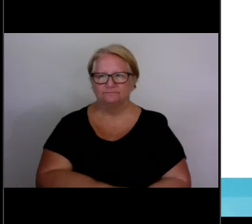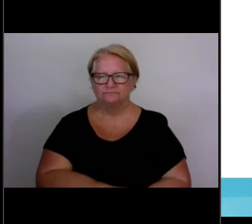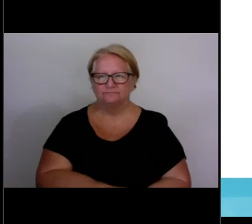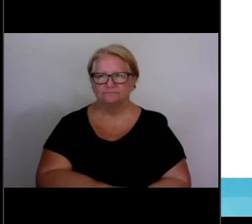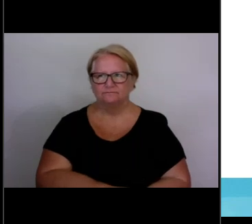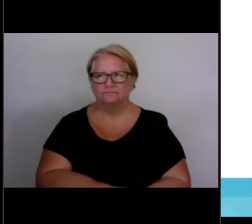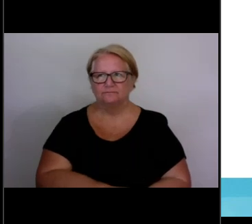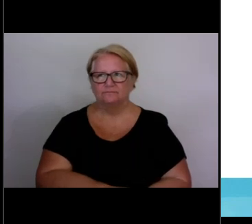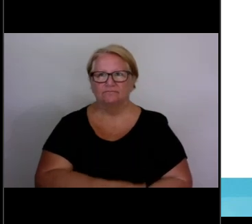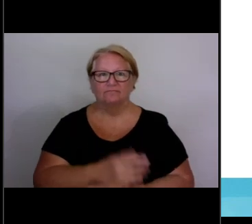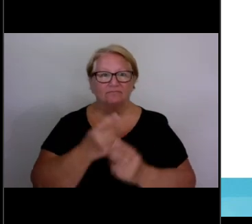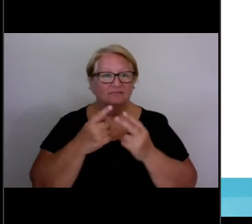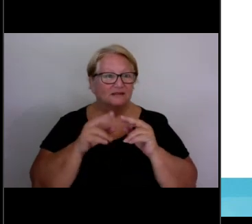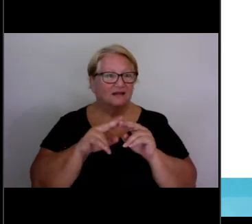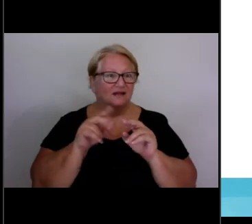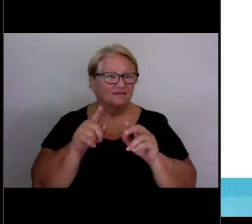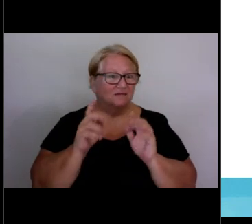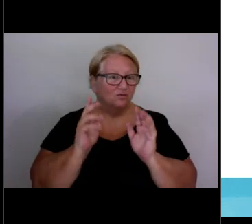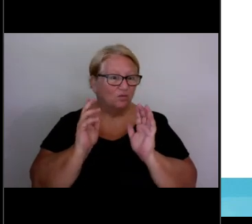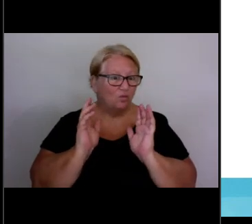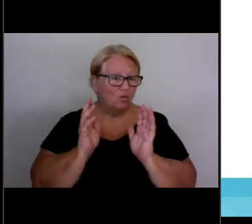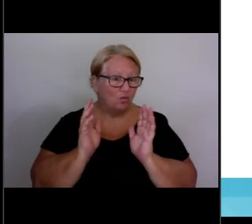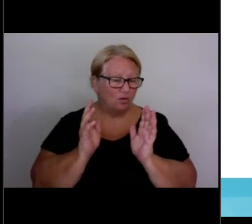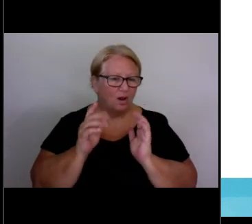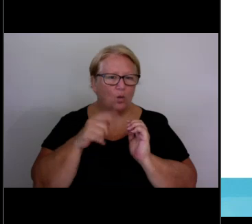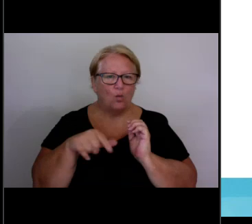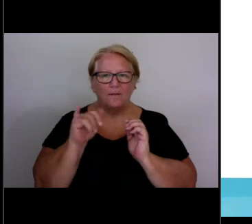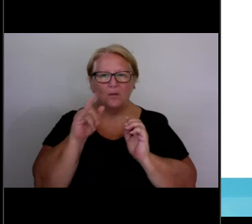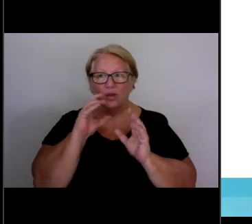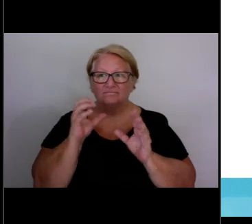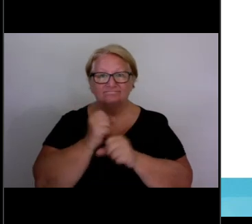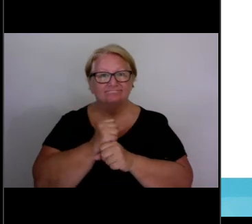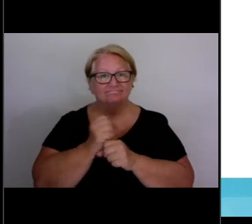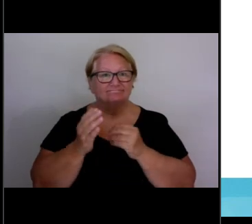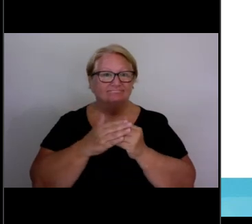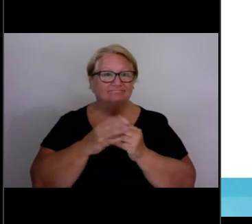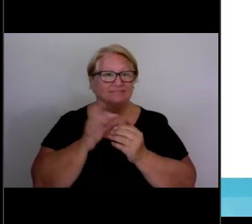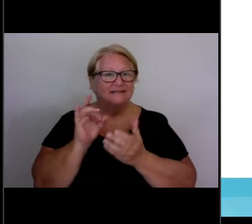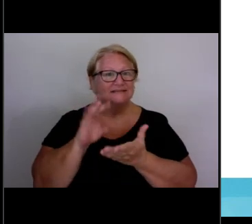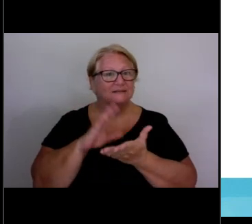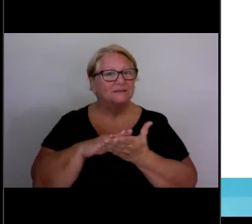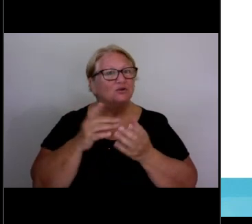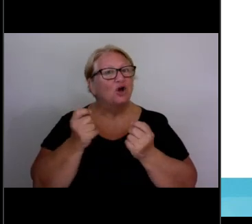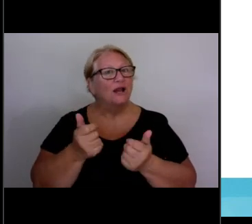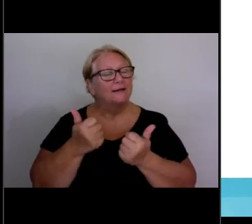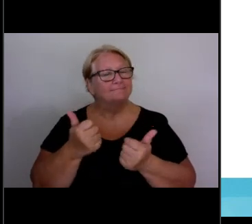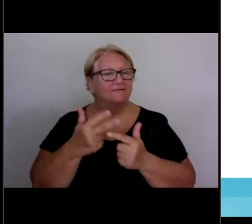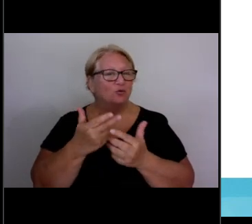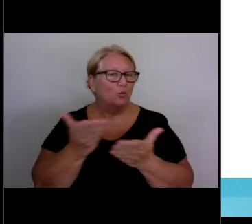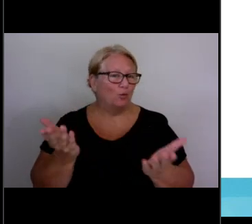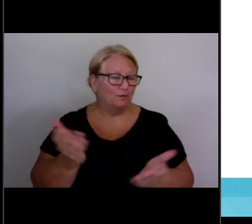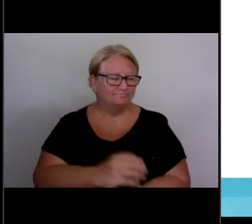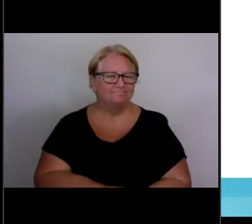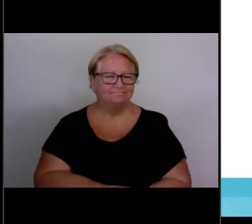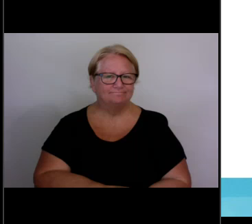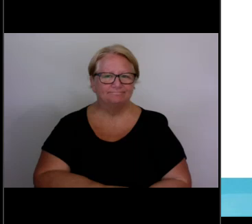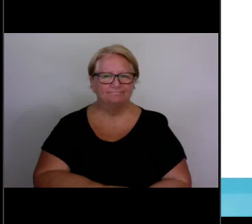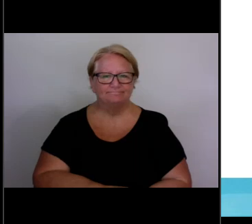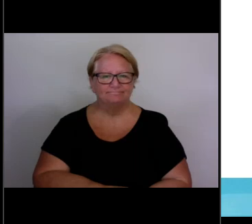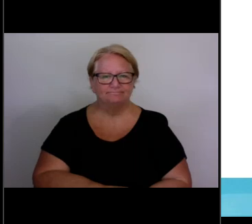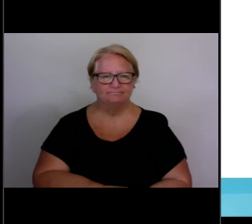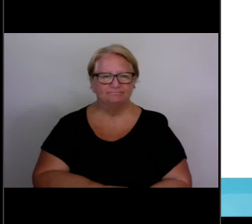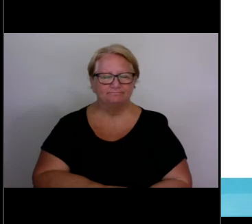If that's all the questions we have, we might wrap up 10 minutes early today, so early mark for all of you. So I'll just go back to the last